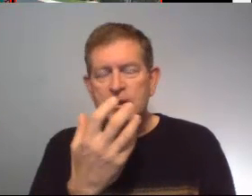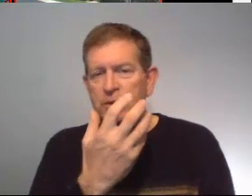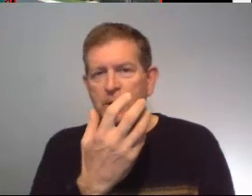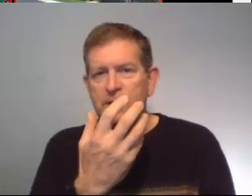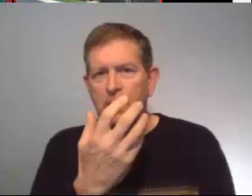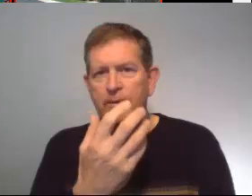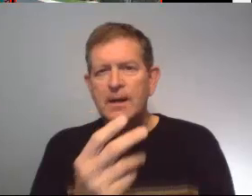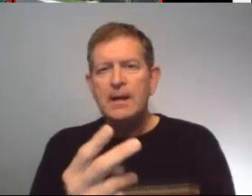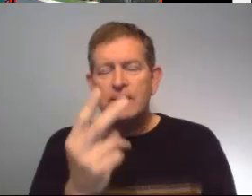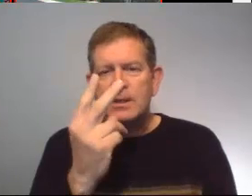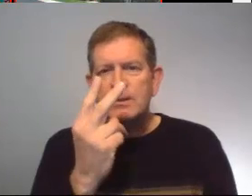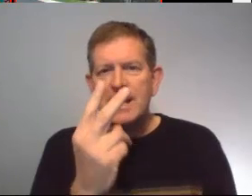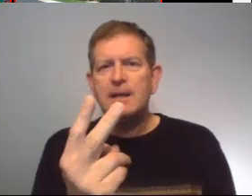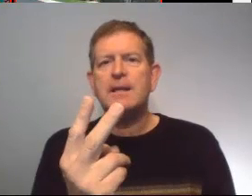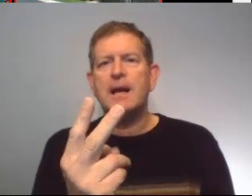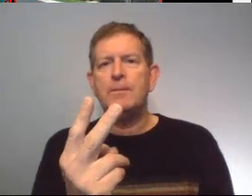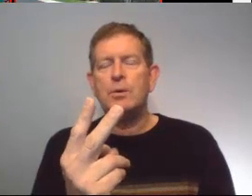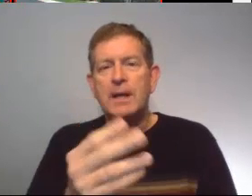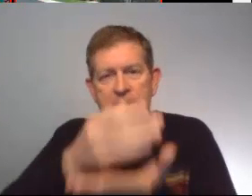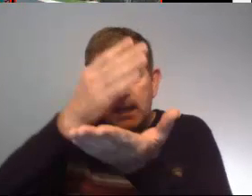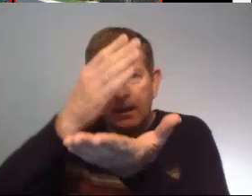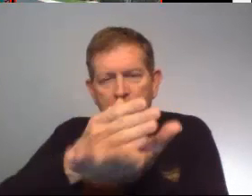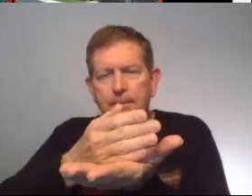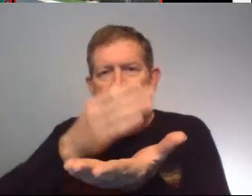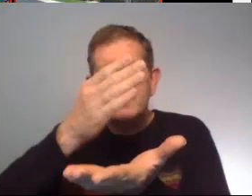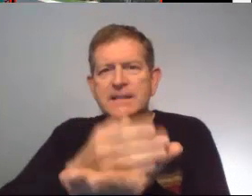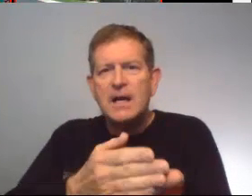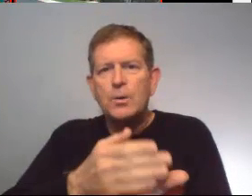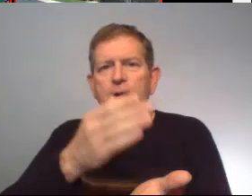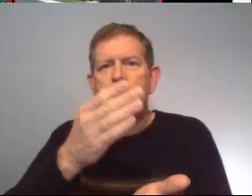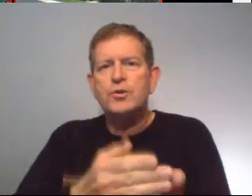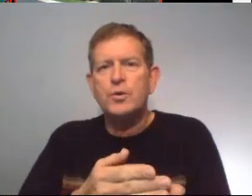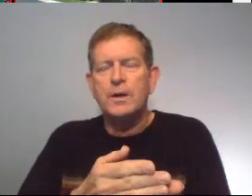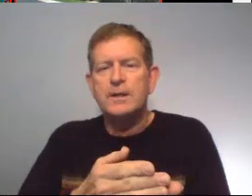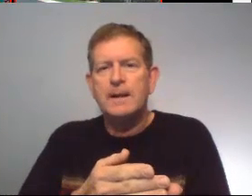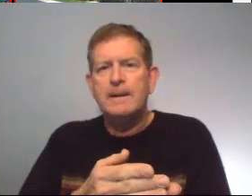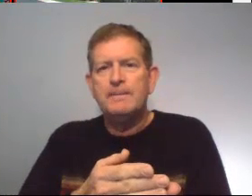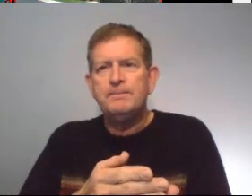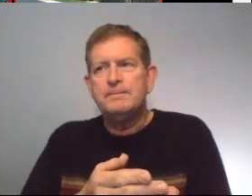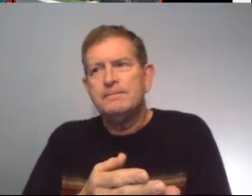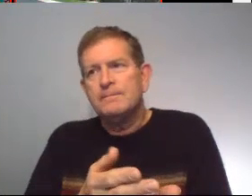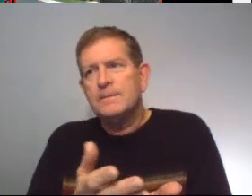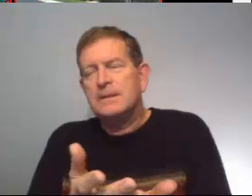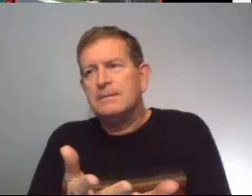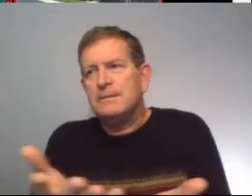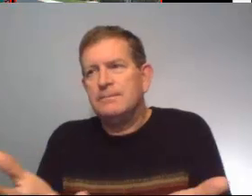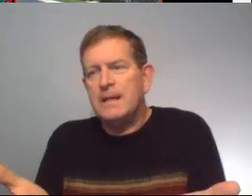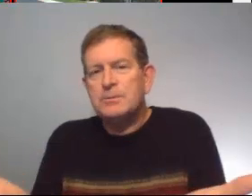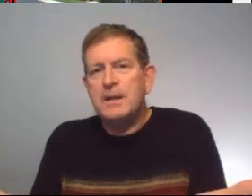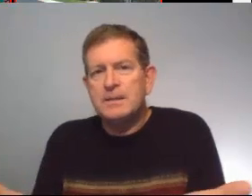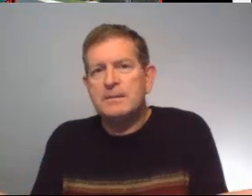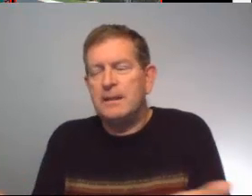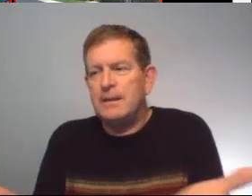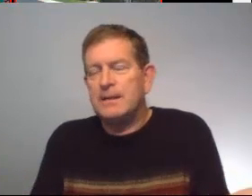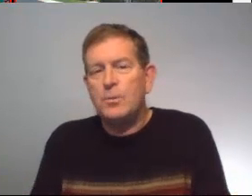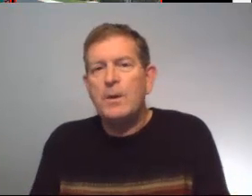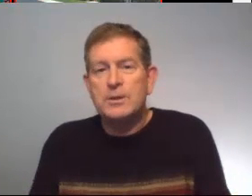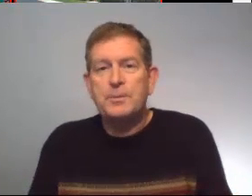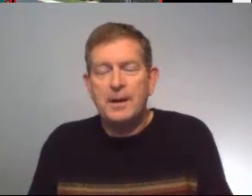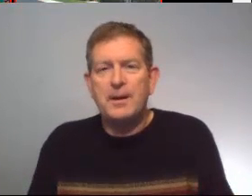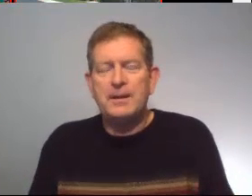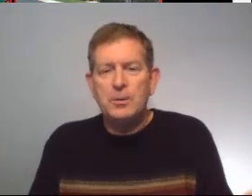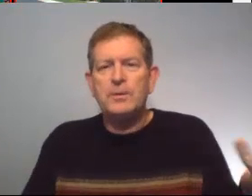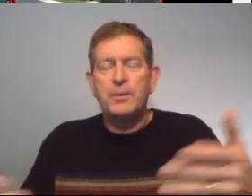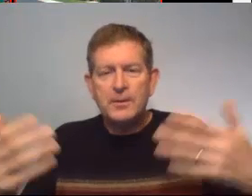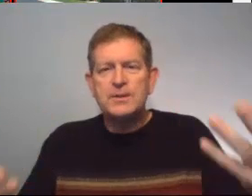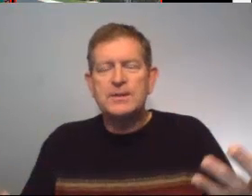nothing changes whatsoever. There's a second thing I'm doing is I clip the sound short. That's because that is the way in